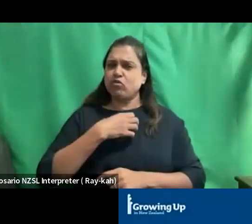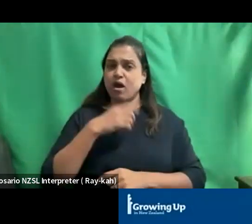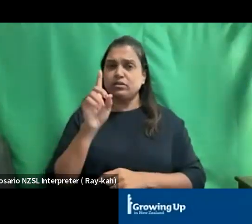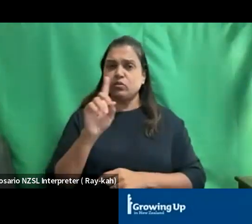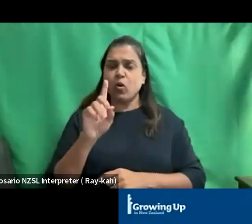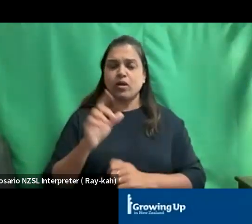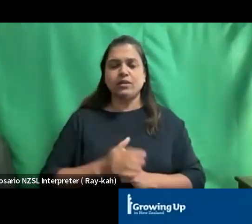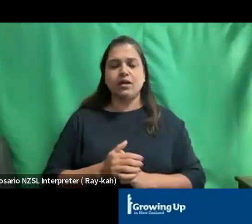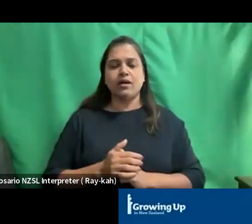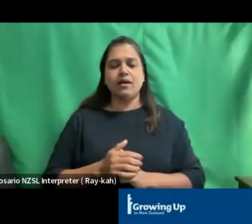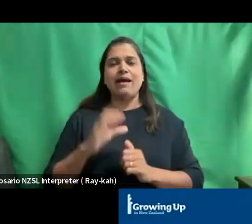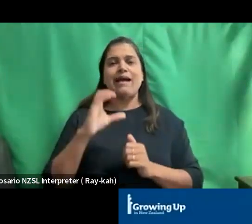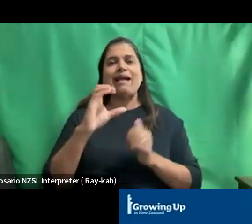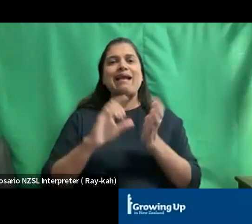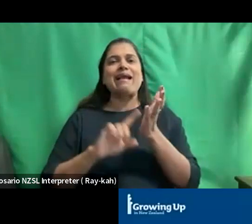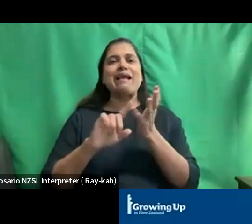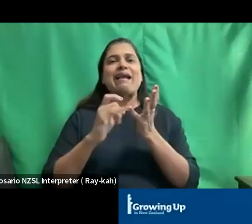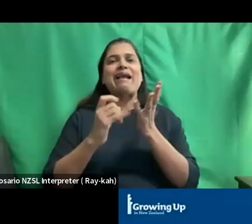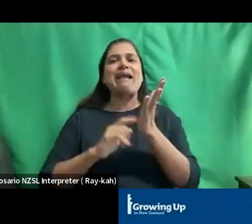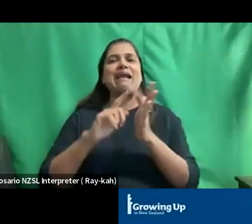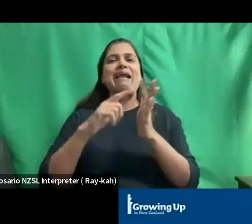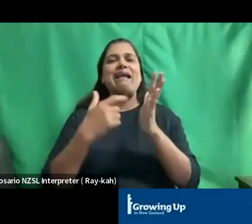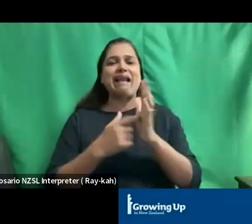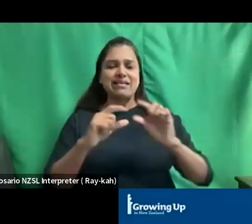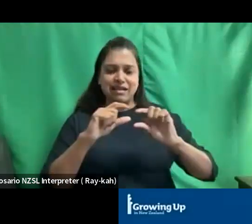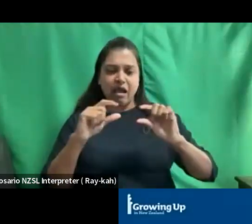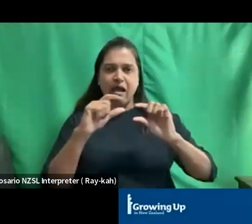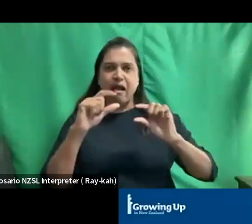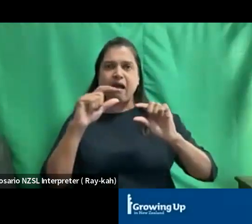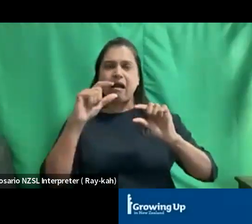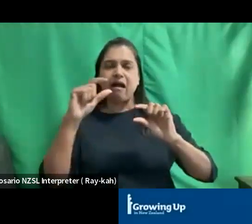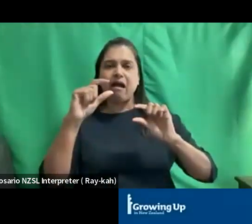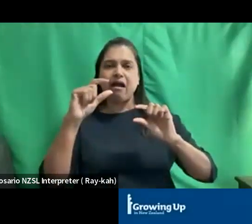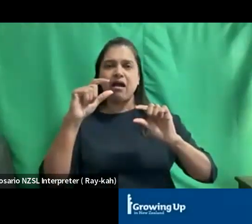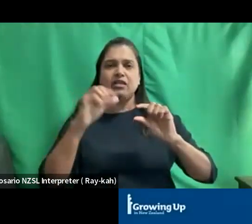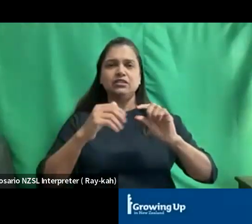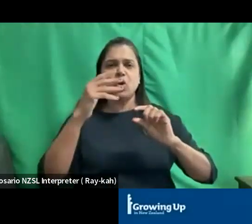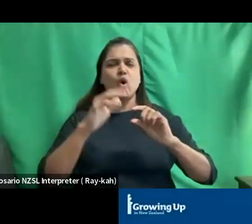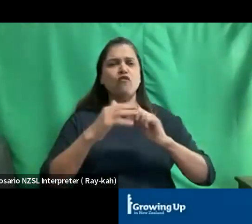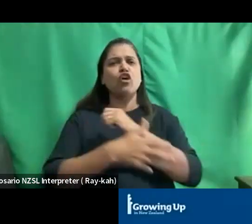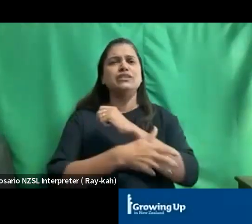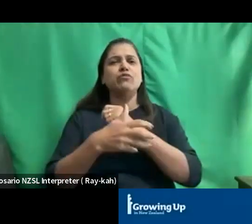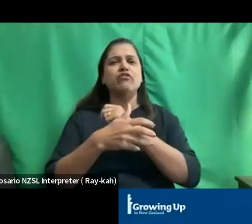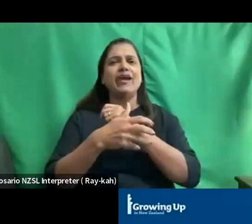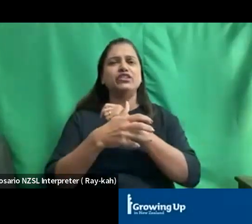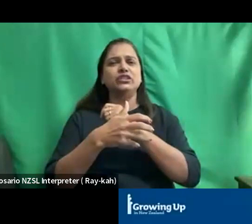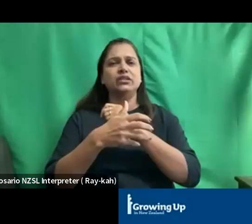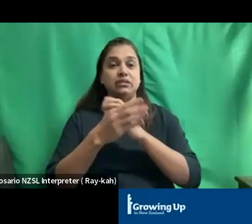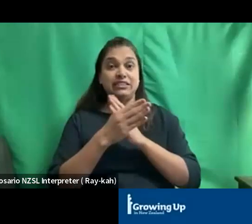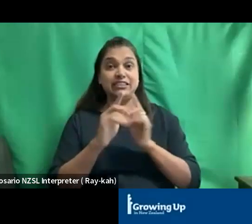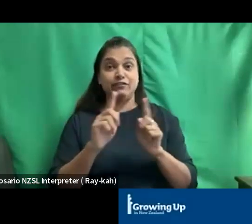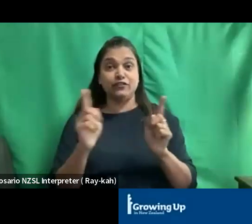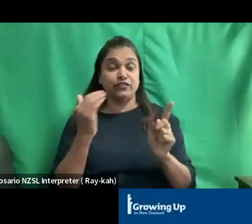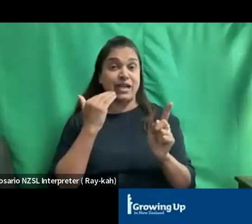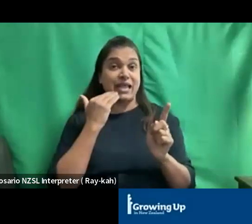the clustering of the scores across the ethnicity and deprivation bands. So as Ben mentioned, there weren't